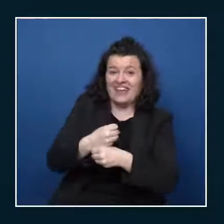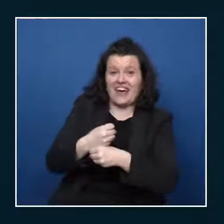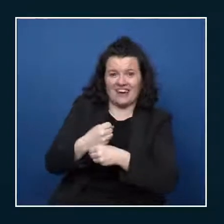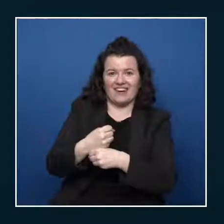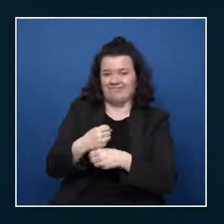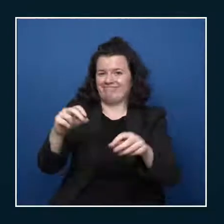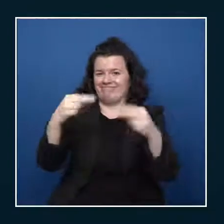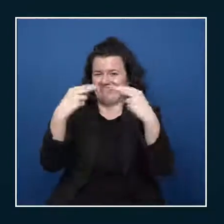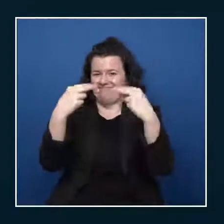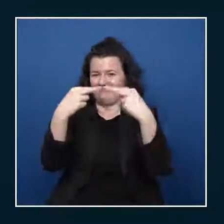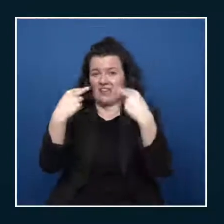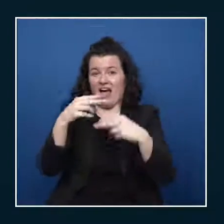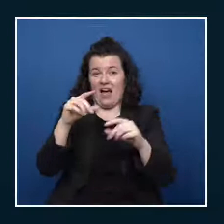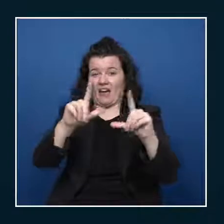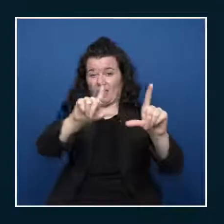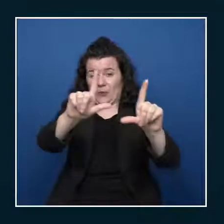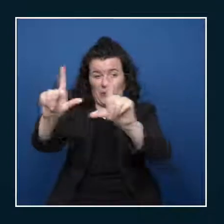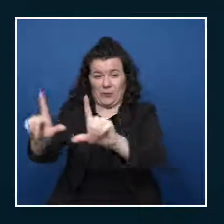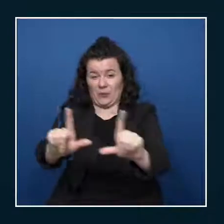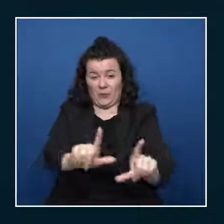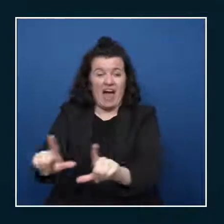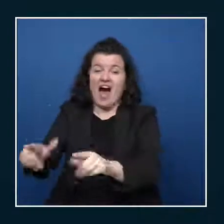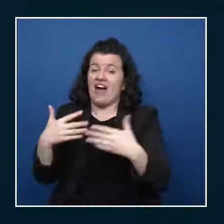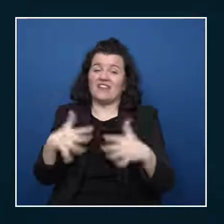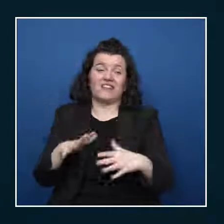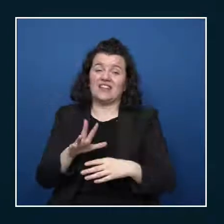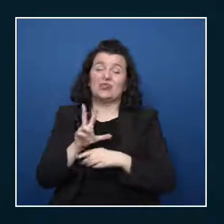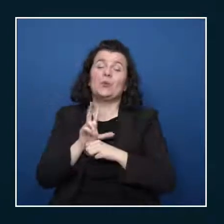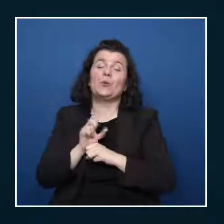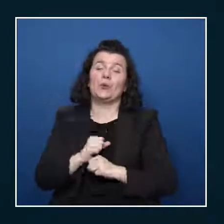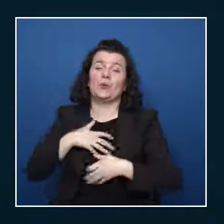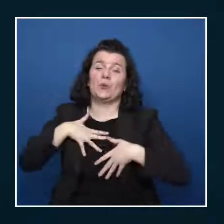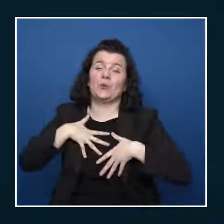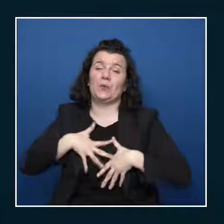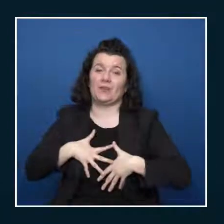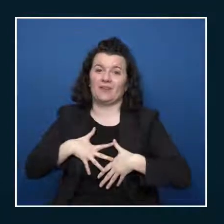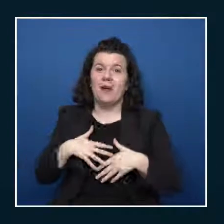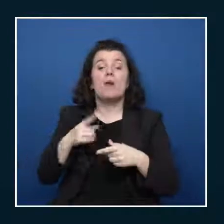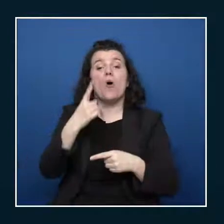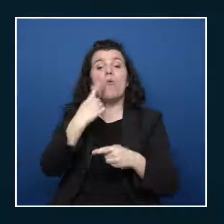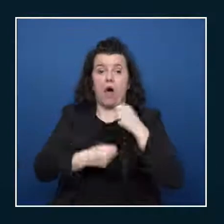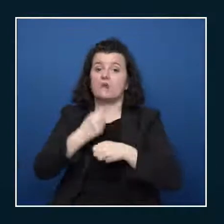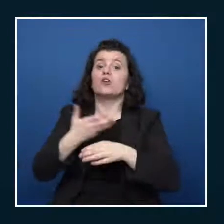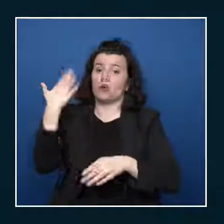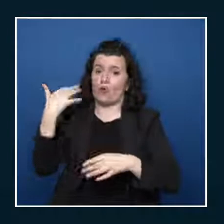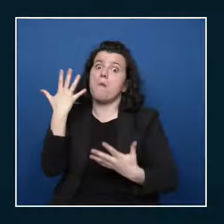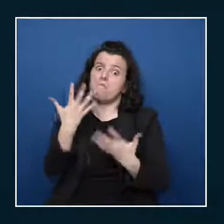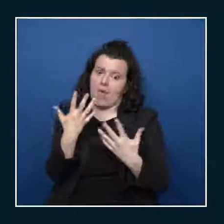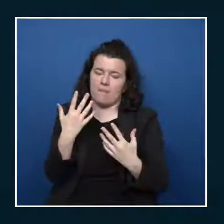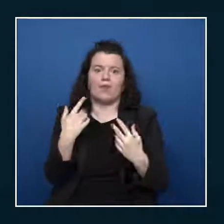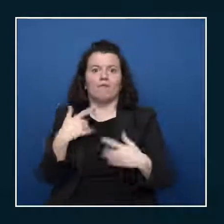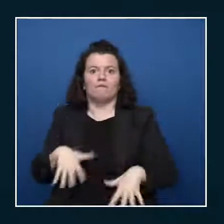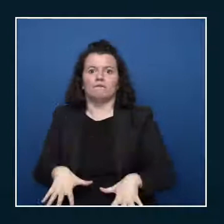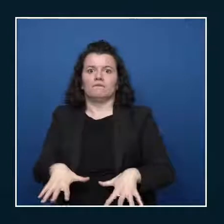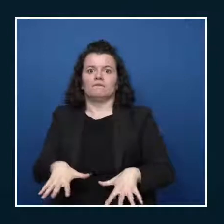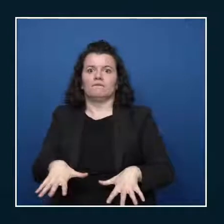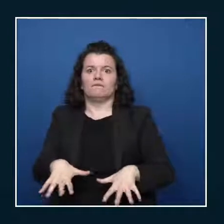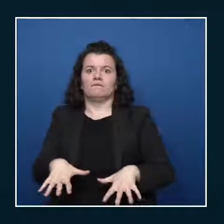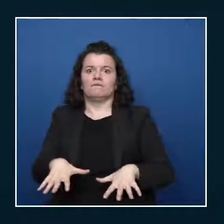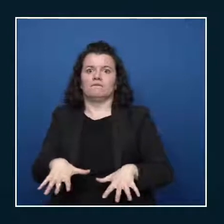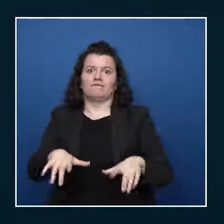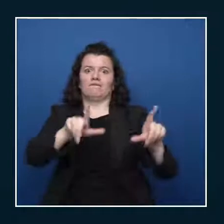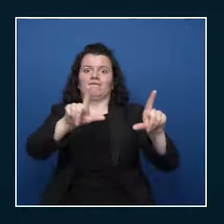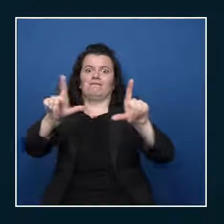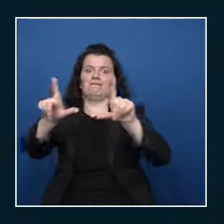seeing that little light on the cam being on. But I have to admit that when last year I had to make the shift to